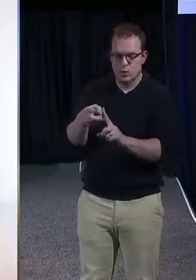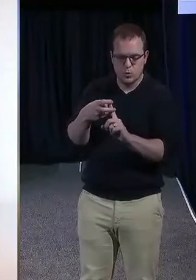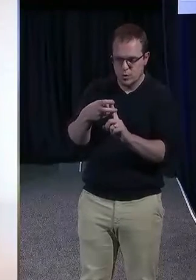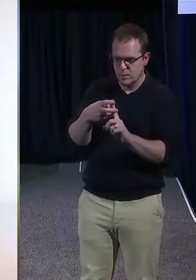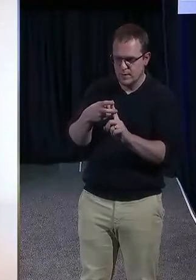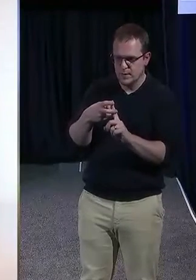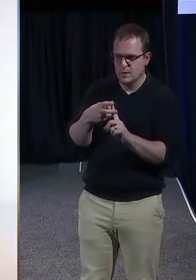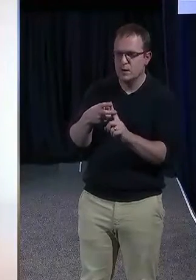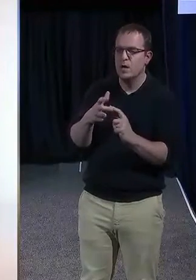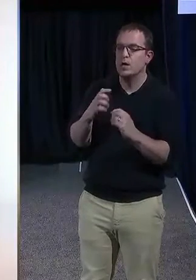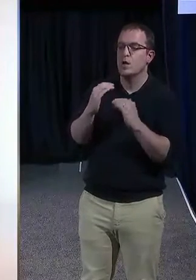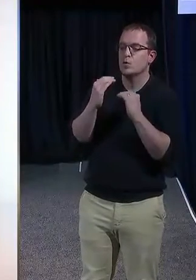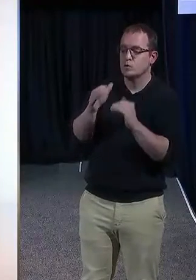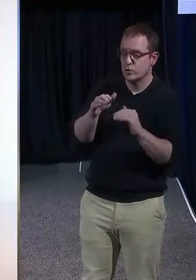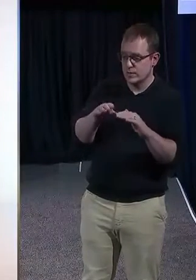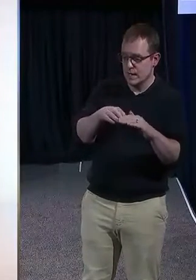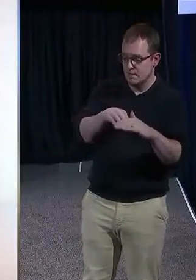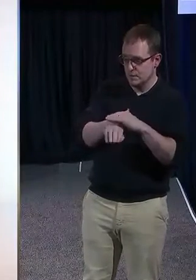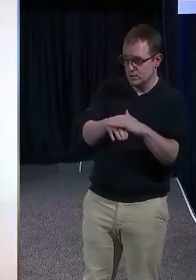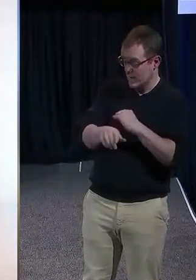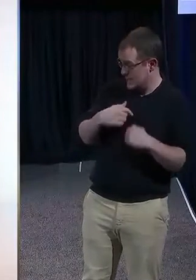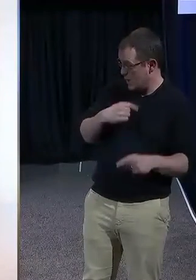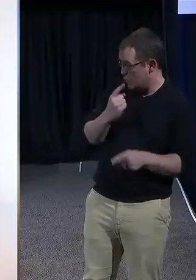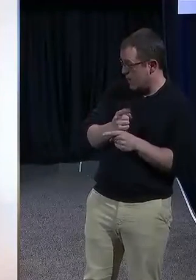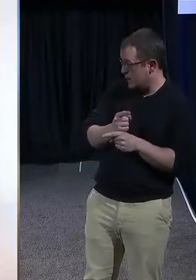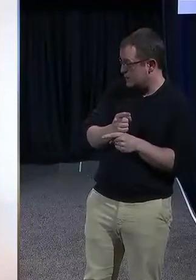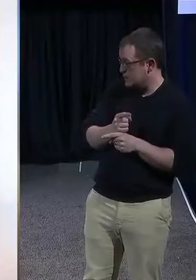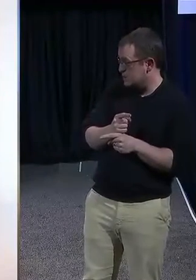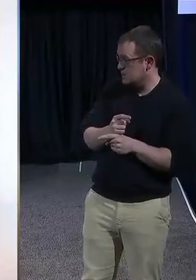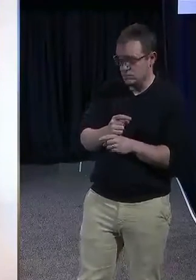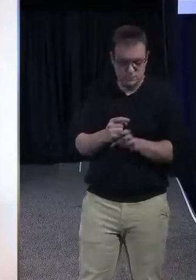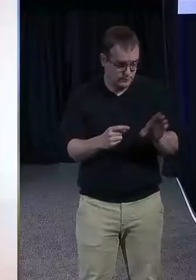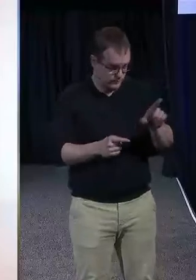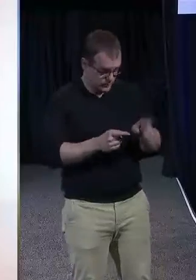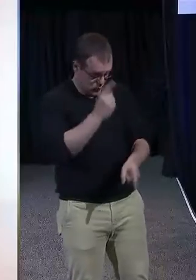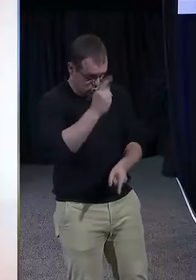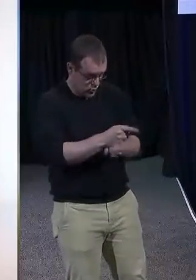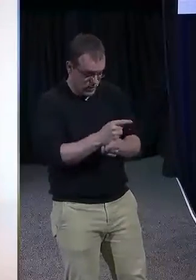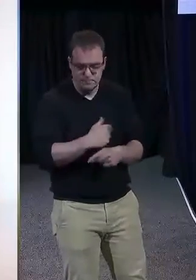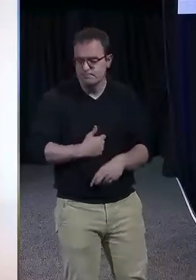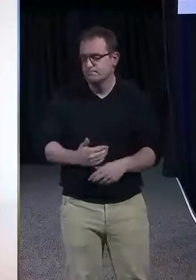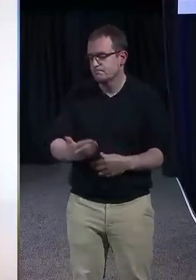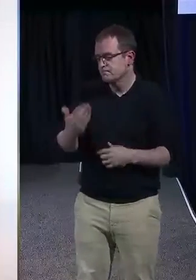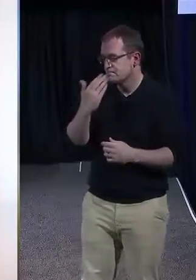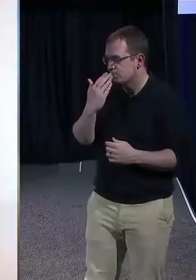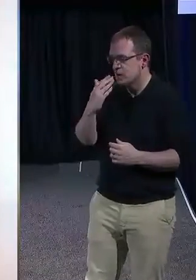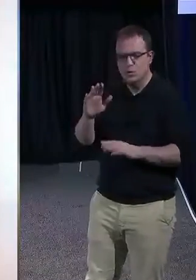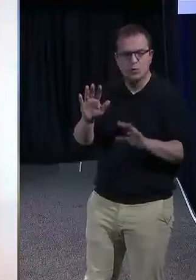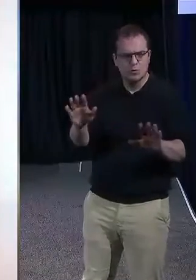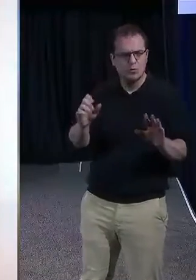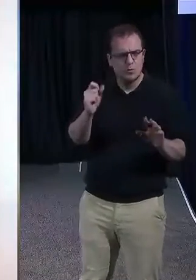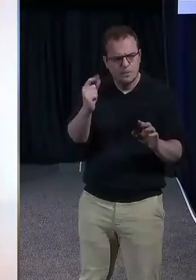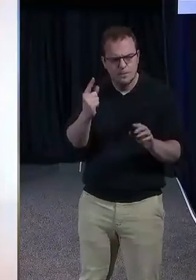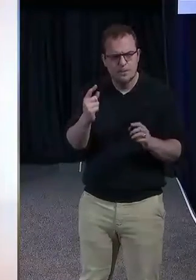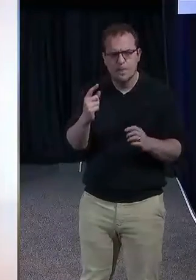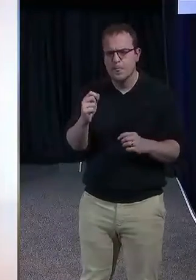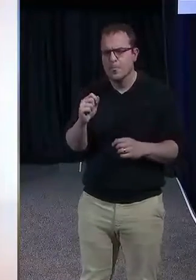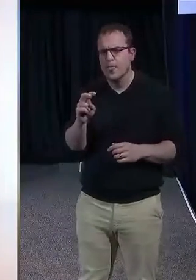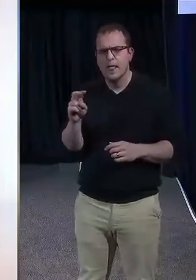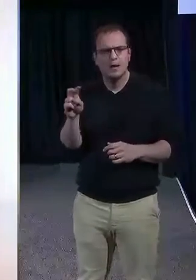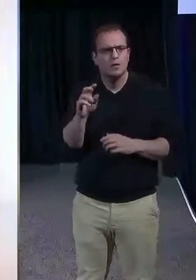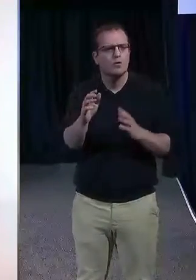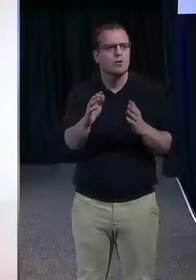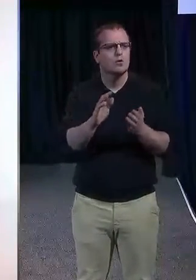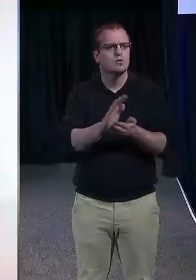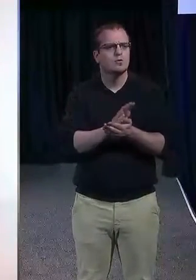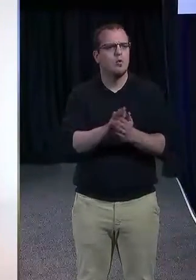just restricted admission. Am I right? That is absolutely correct. Thank you. So I'm looking at you from Schools of Public